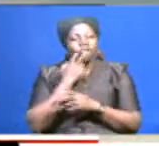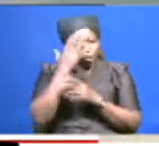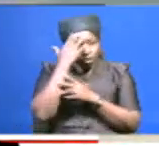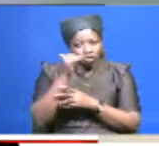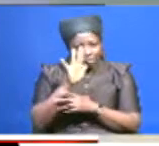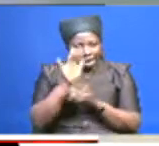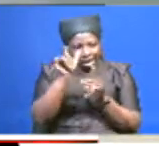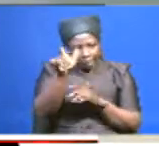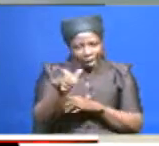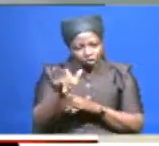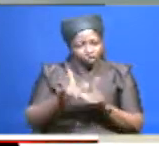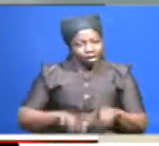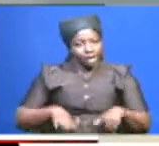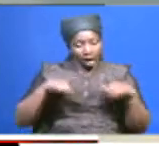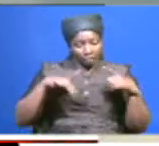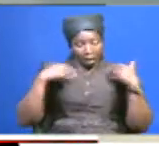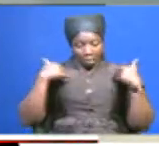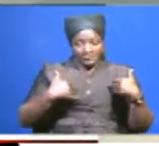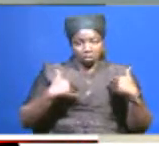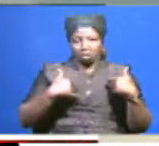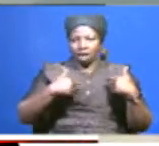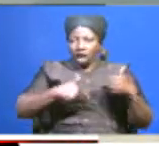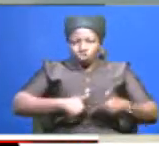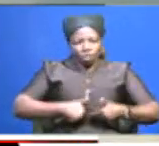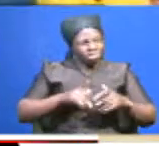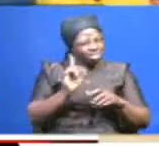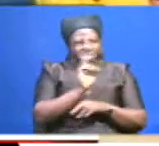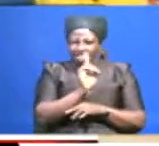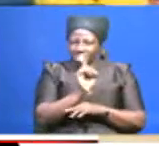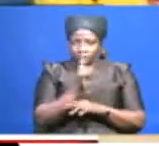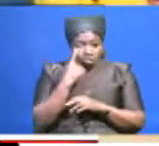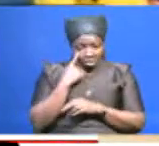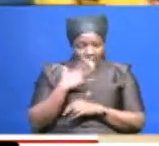hata kama mnaona Mary bibi yangu ni moyangu.